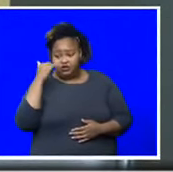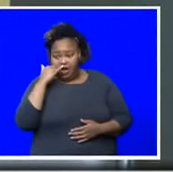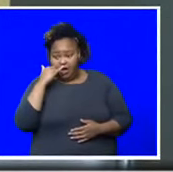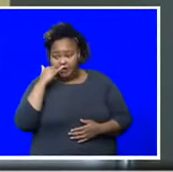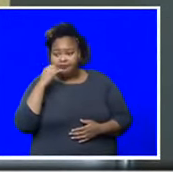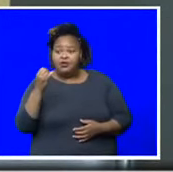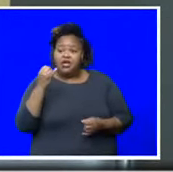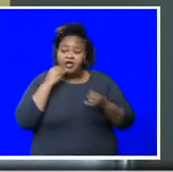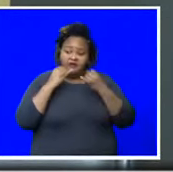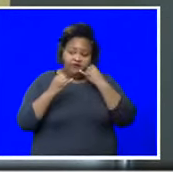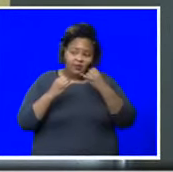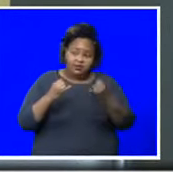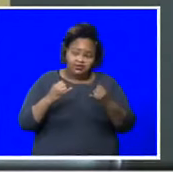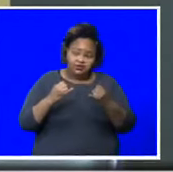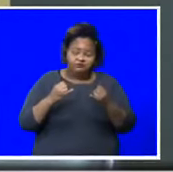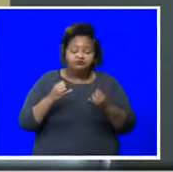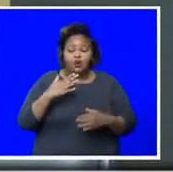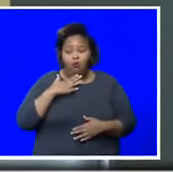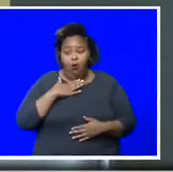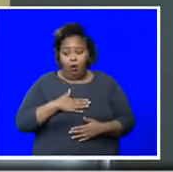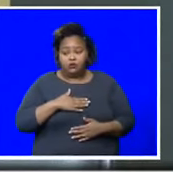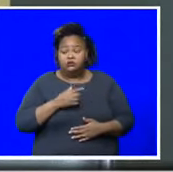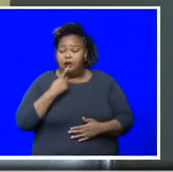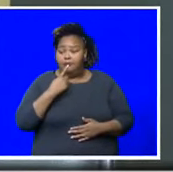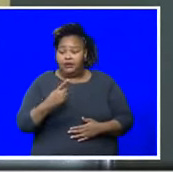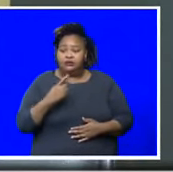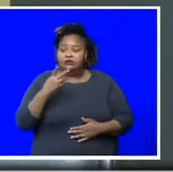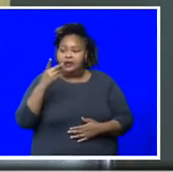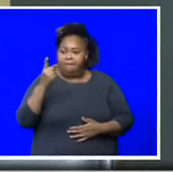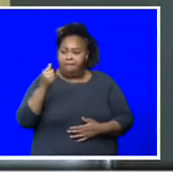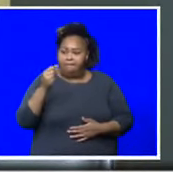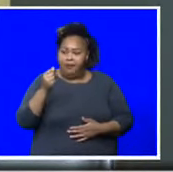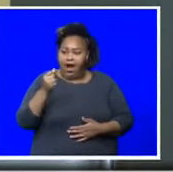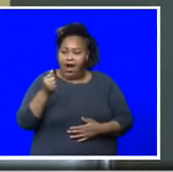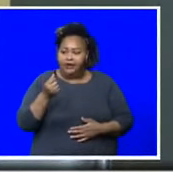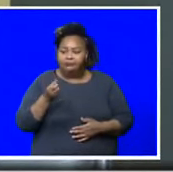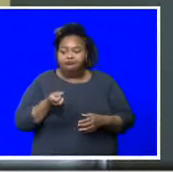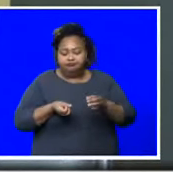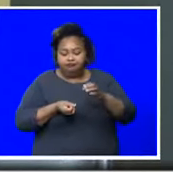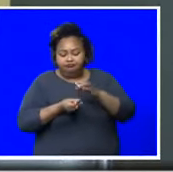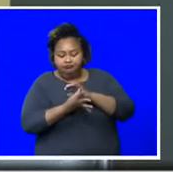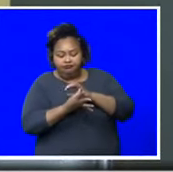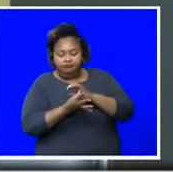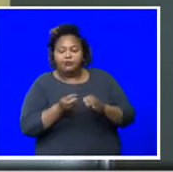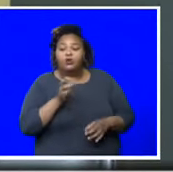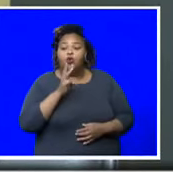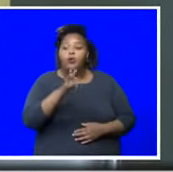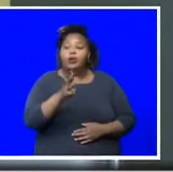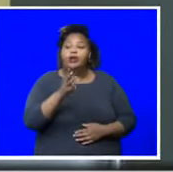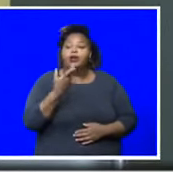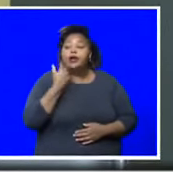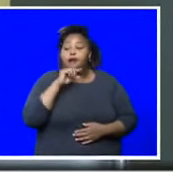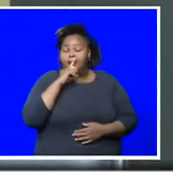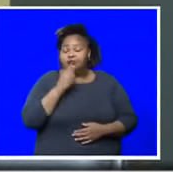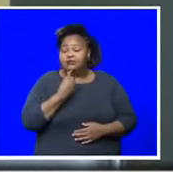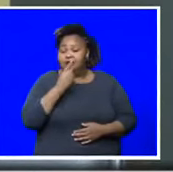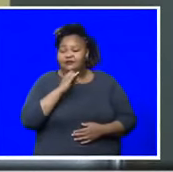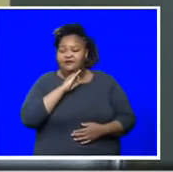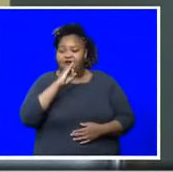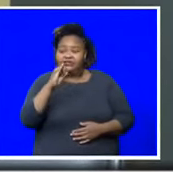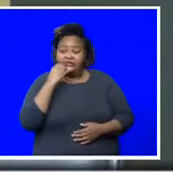Ngibabatshele nokuthi bebafanele ngabathola imali lengaka kuba nyalo sesitawa ufanele ukuthi ababanike le information ukuze